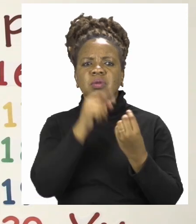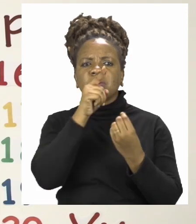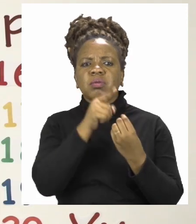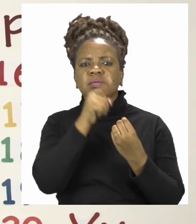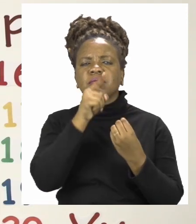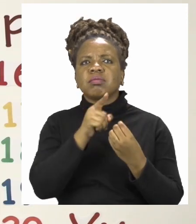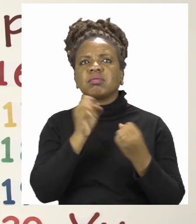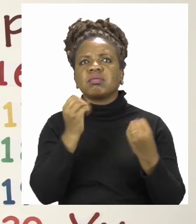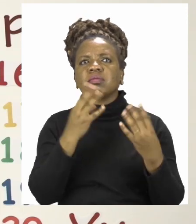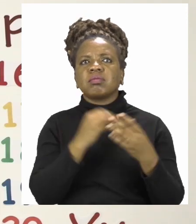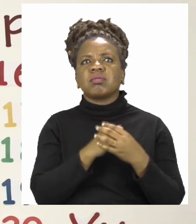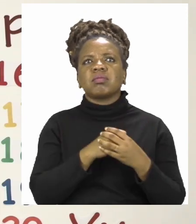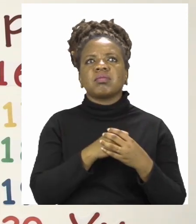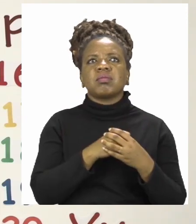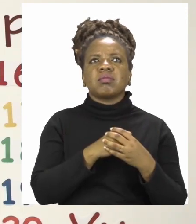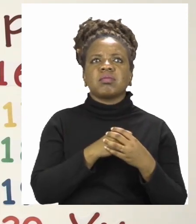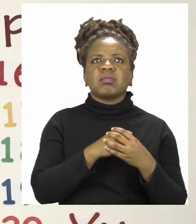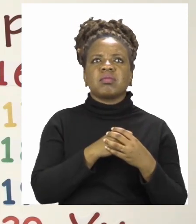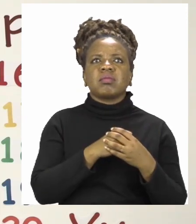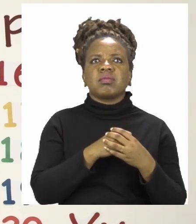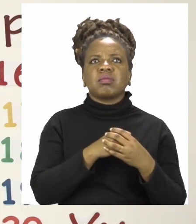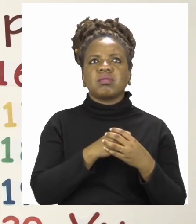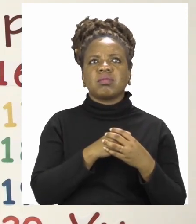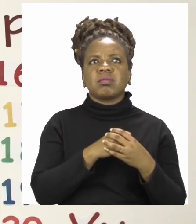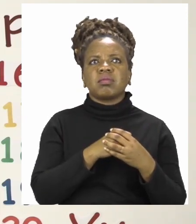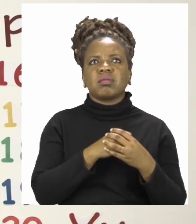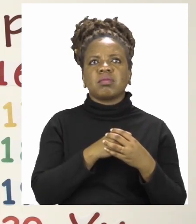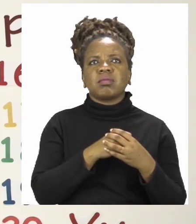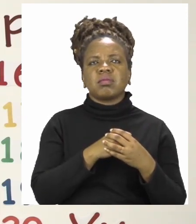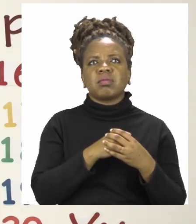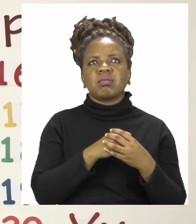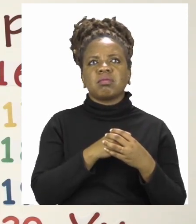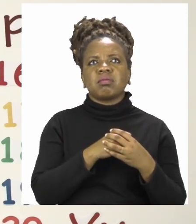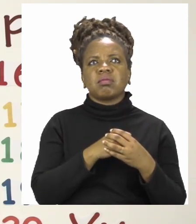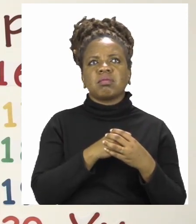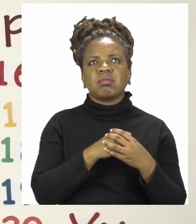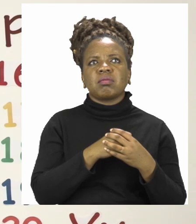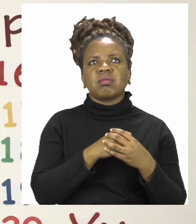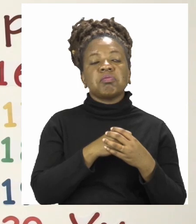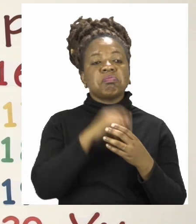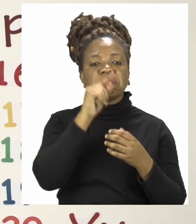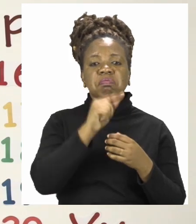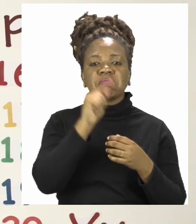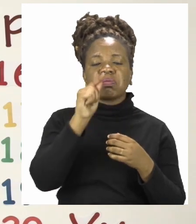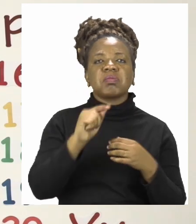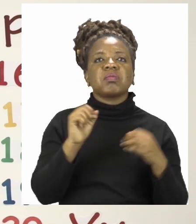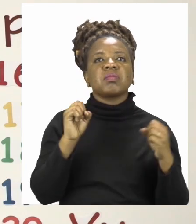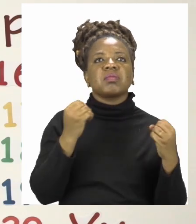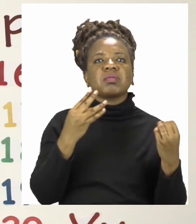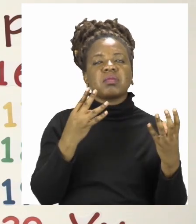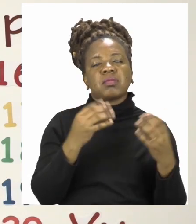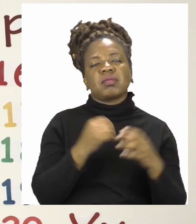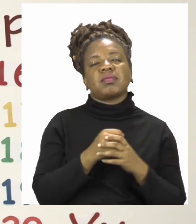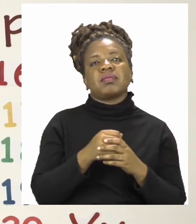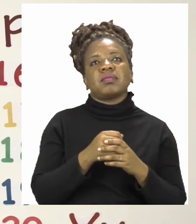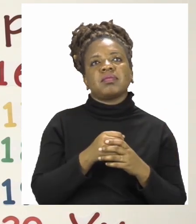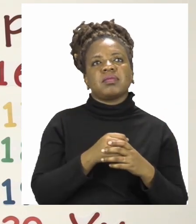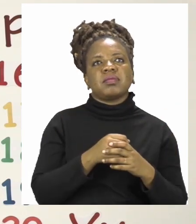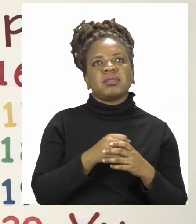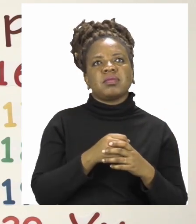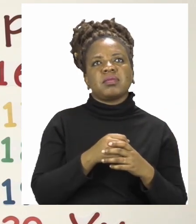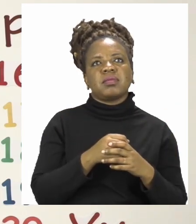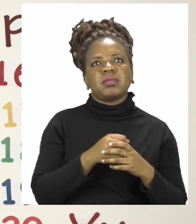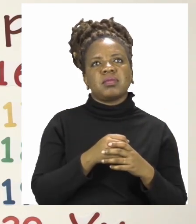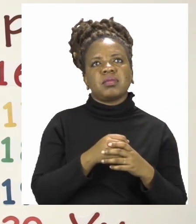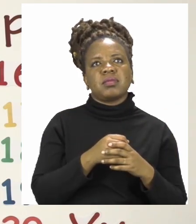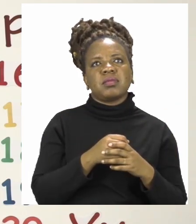The next stage after writing our sticks is to count them to see how many they are